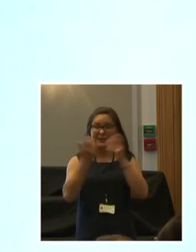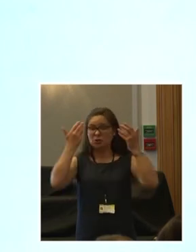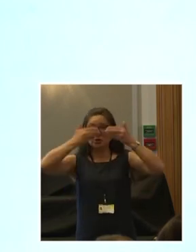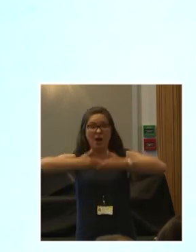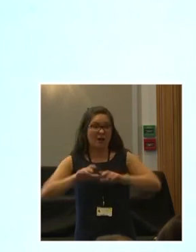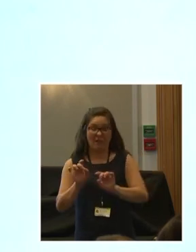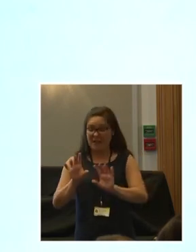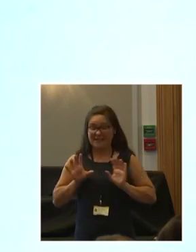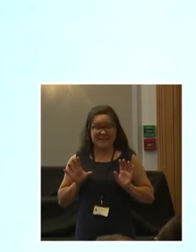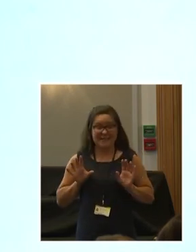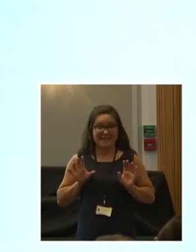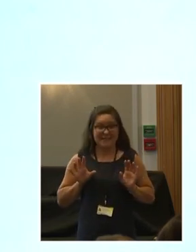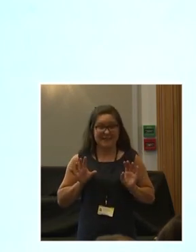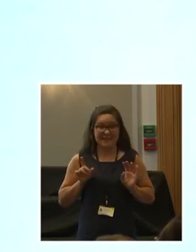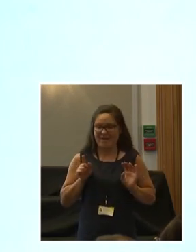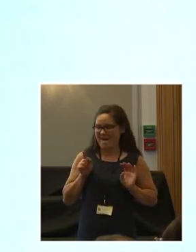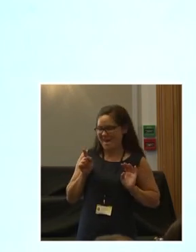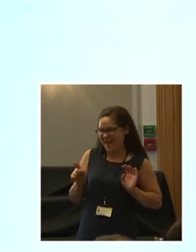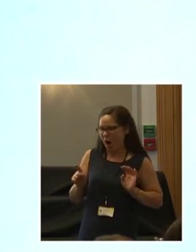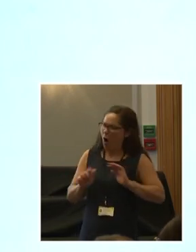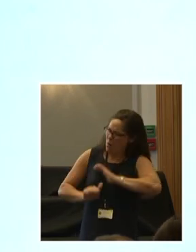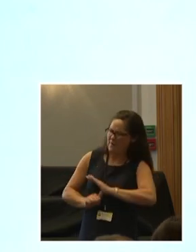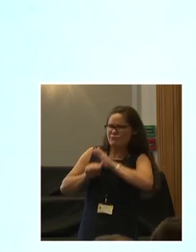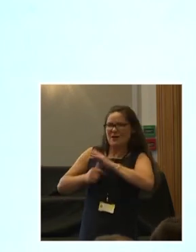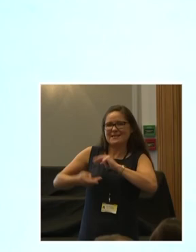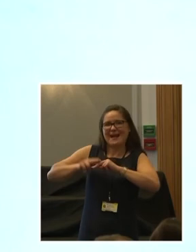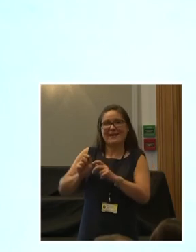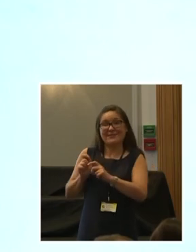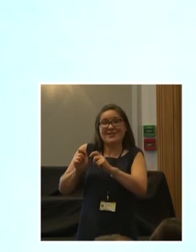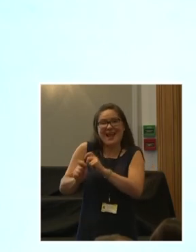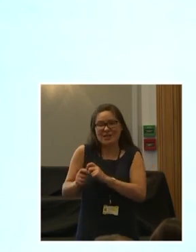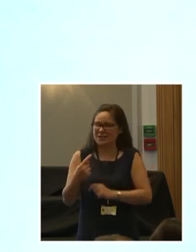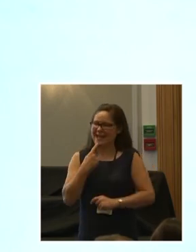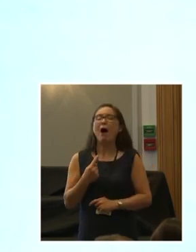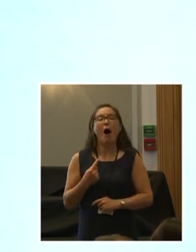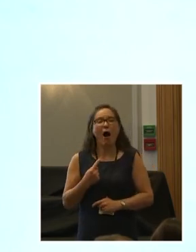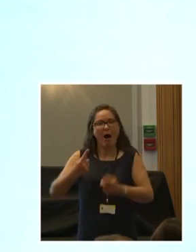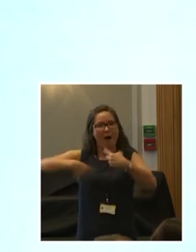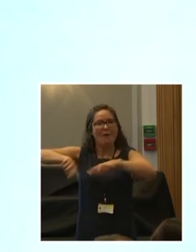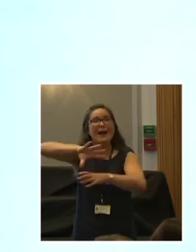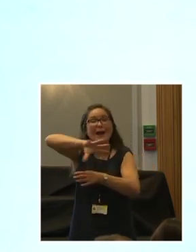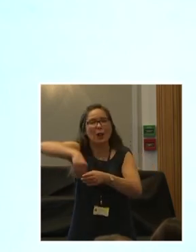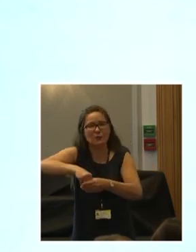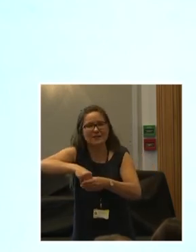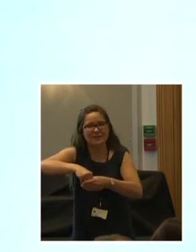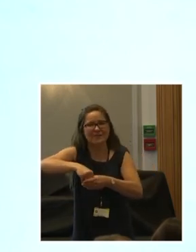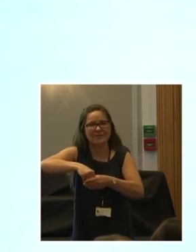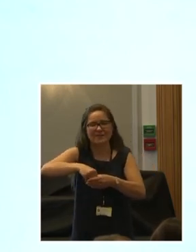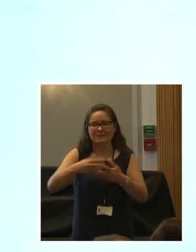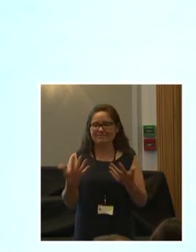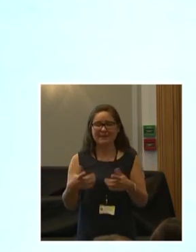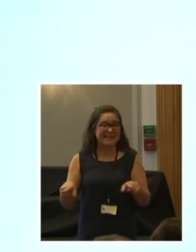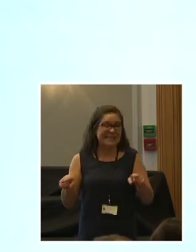they are impressed when they do something like that, and they can say they're inclusive making these switches. The same with the